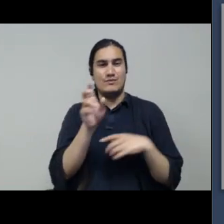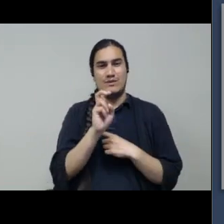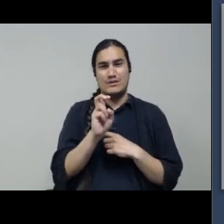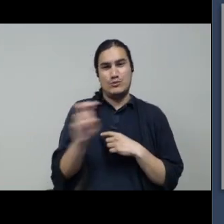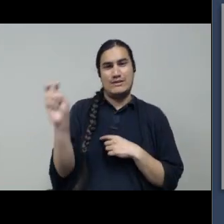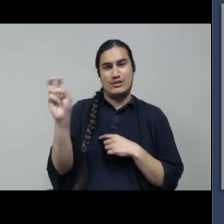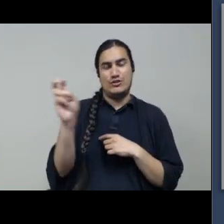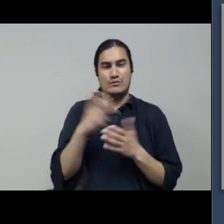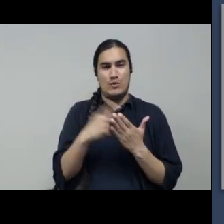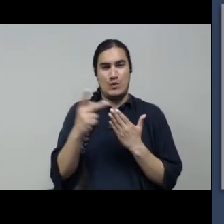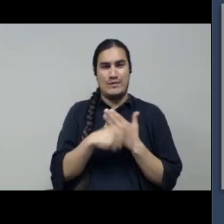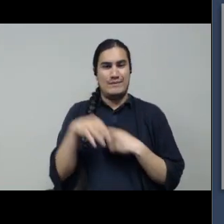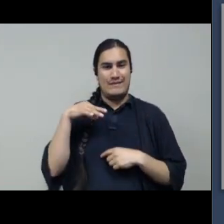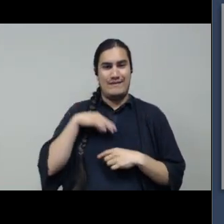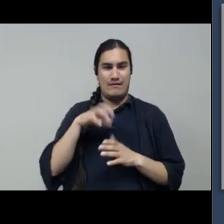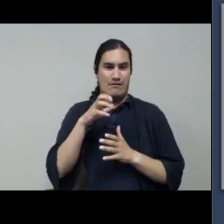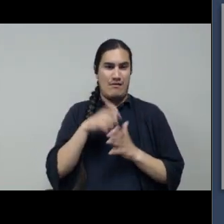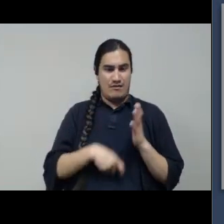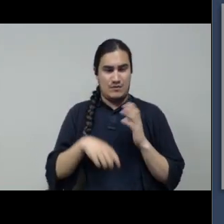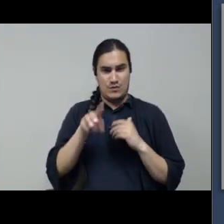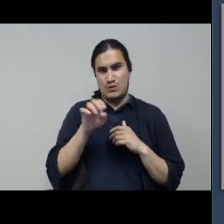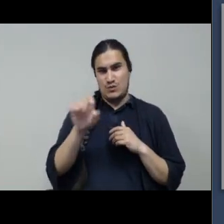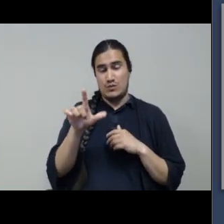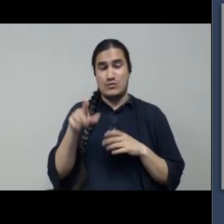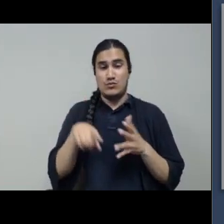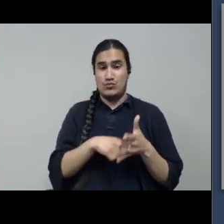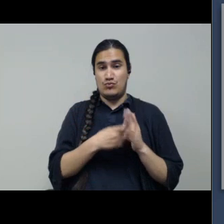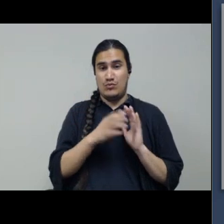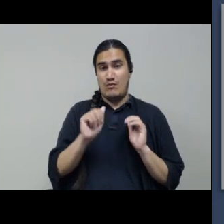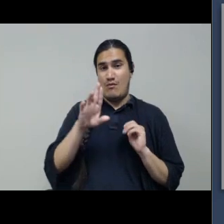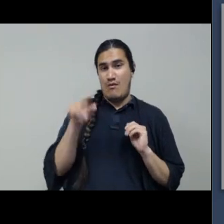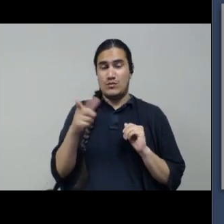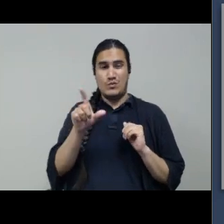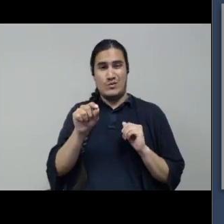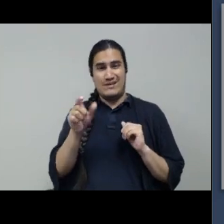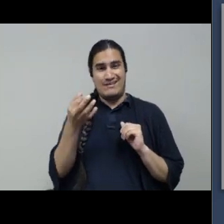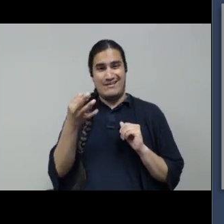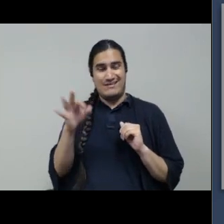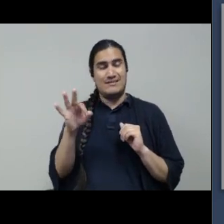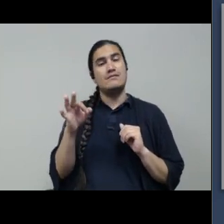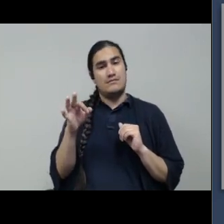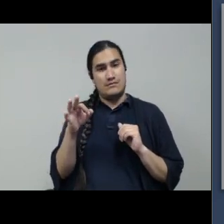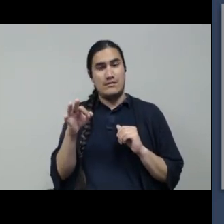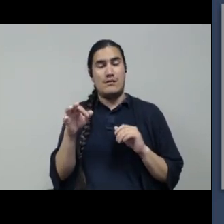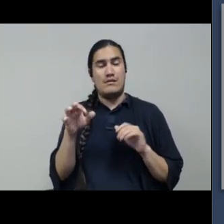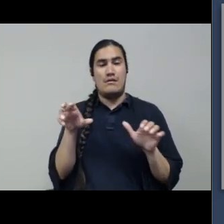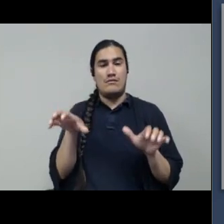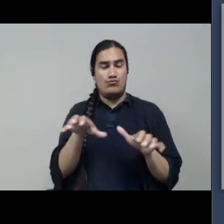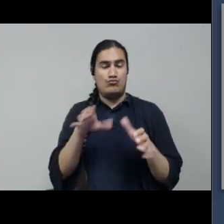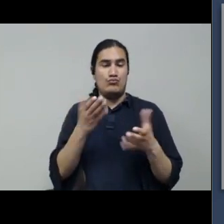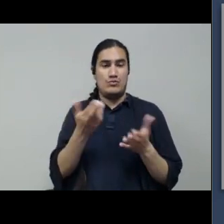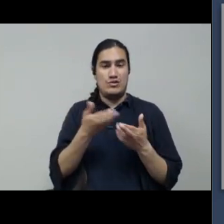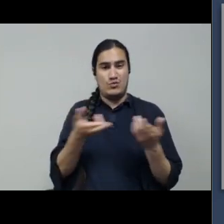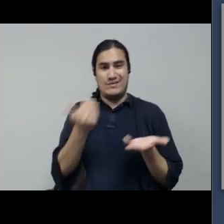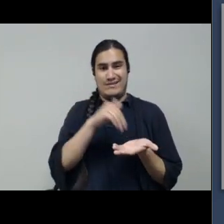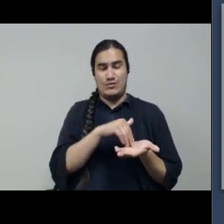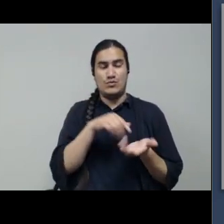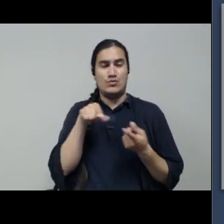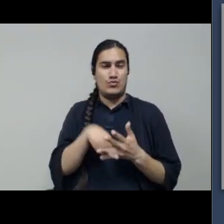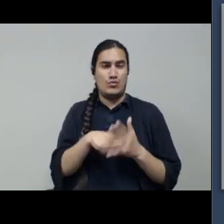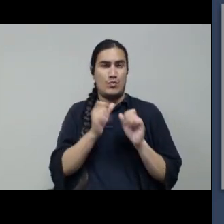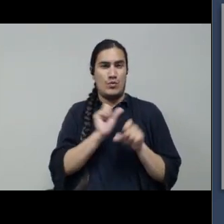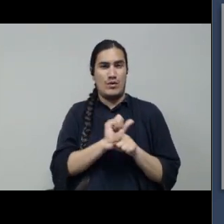Program's Benefit Cost Tool. Beginning August 2019, the Active Transportation Resource Center has been working with the